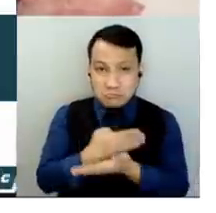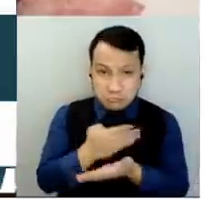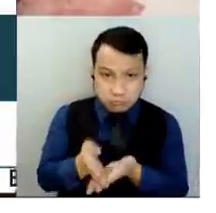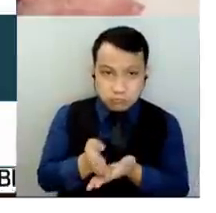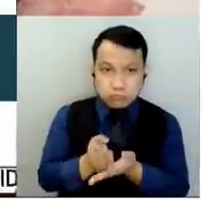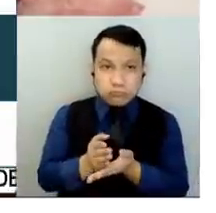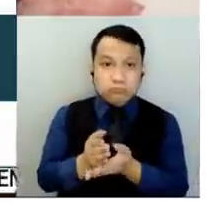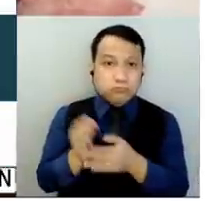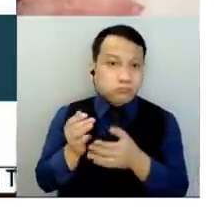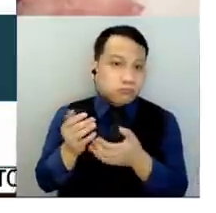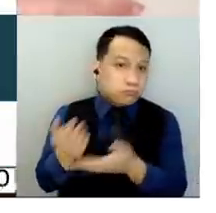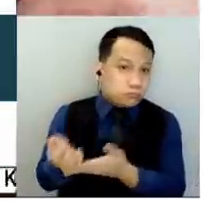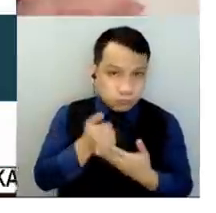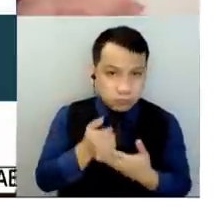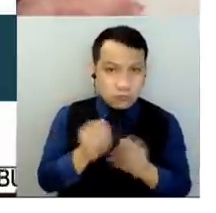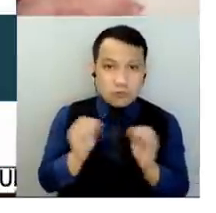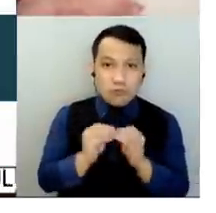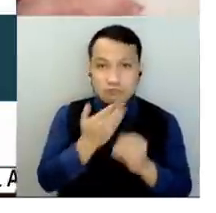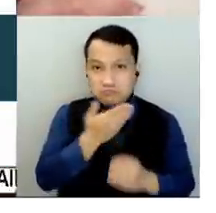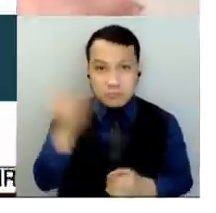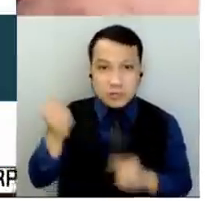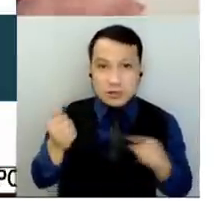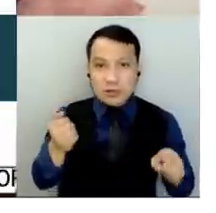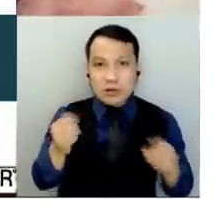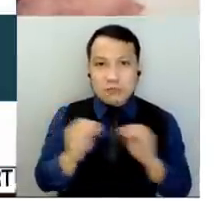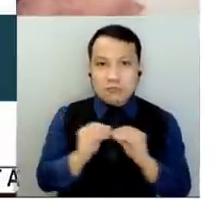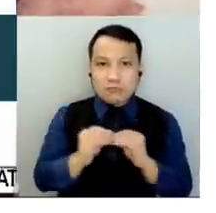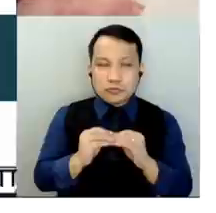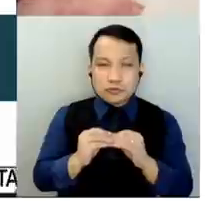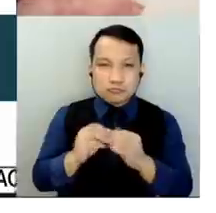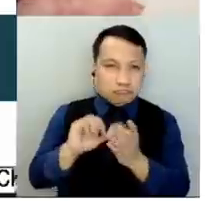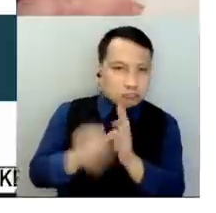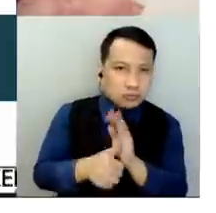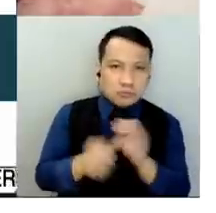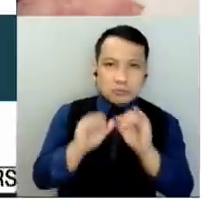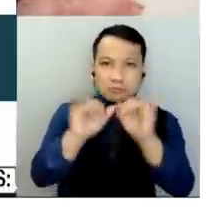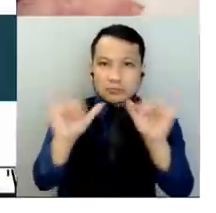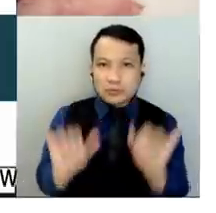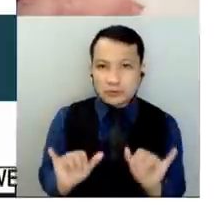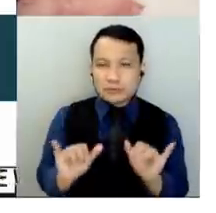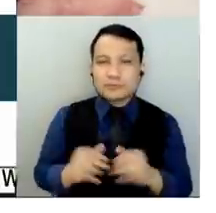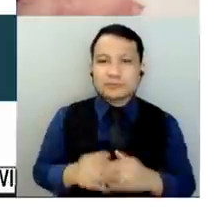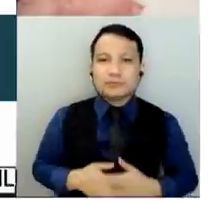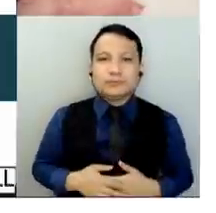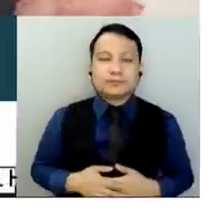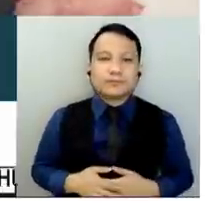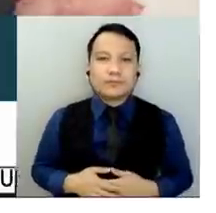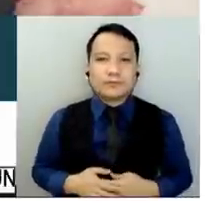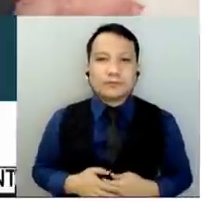trying to like have a better, more cohesive system. Mm-hmm.